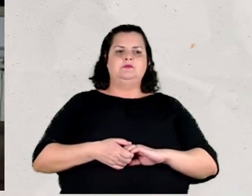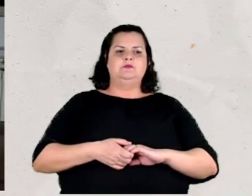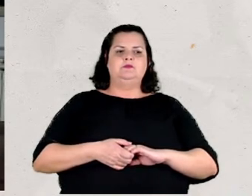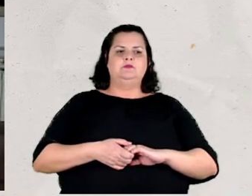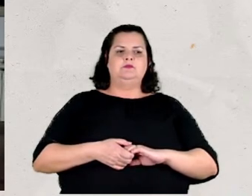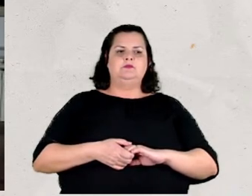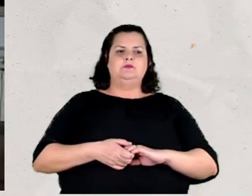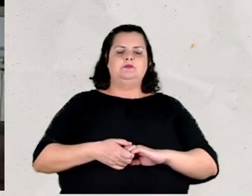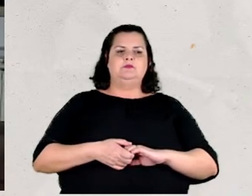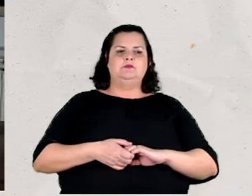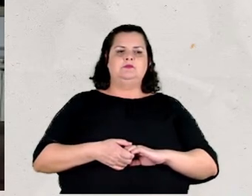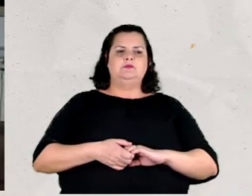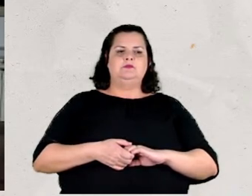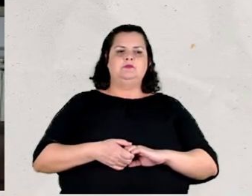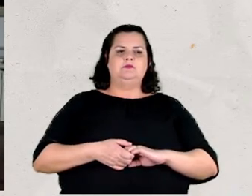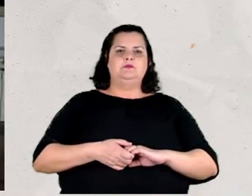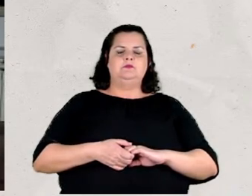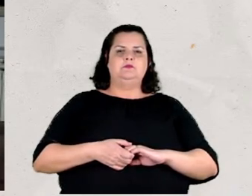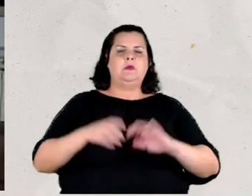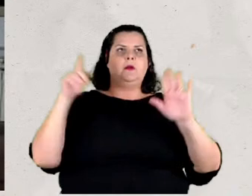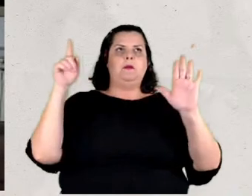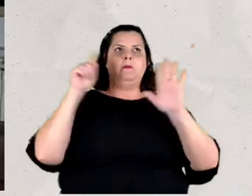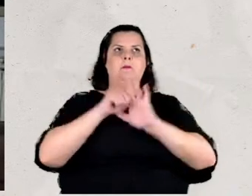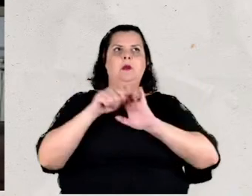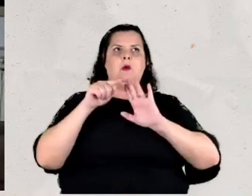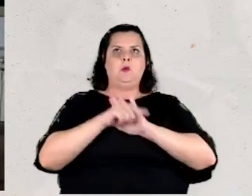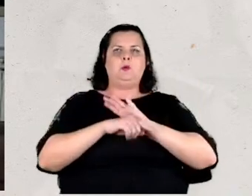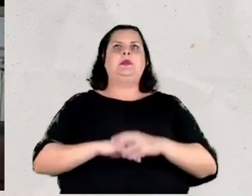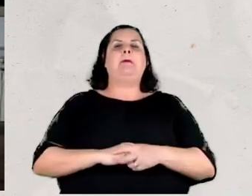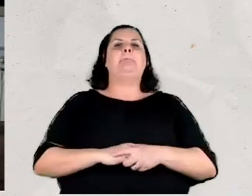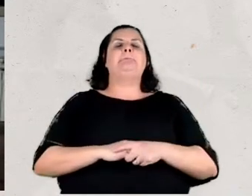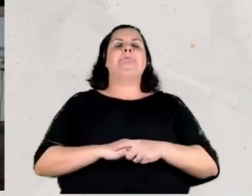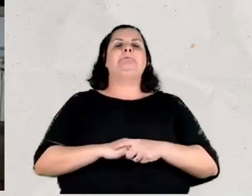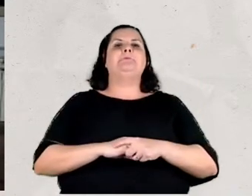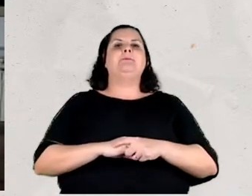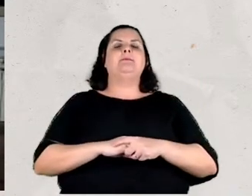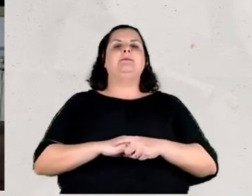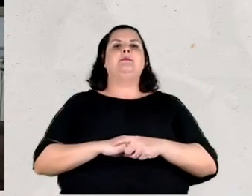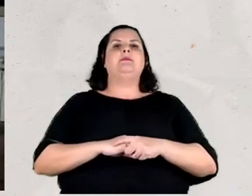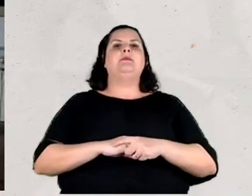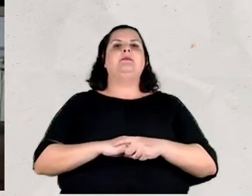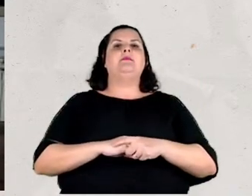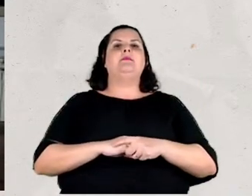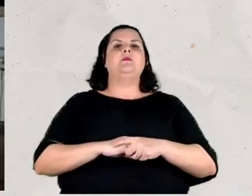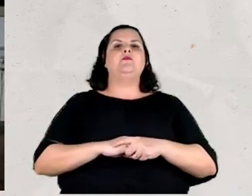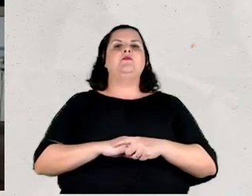Você acha possível uma solução de